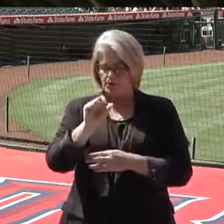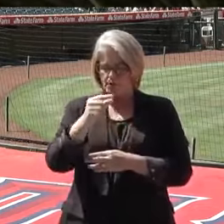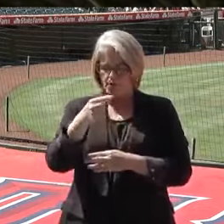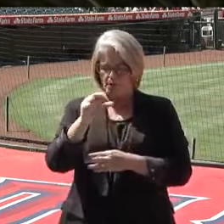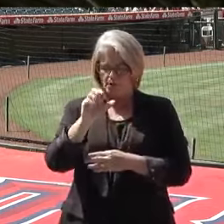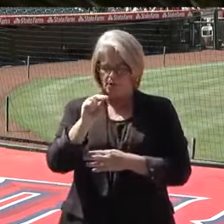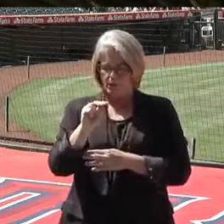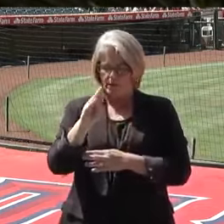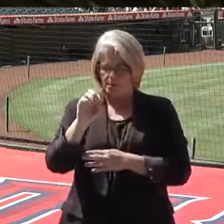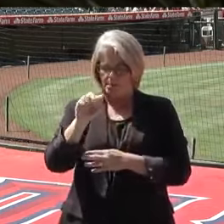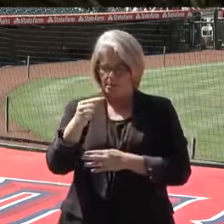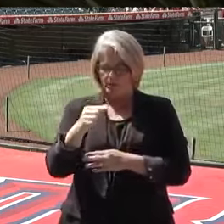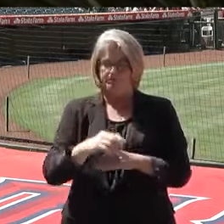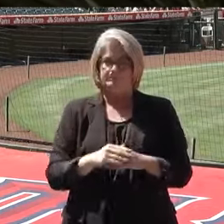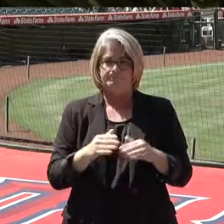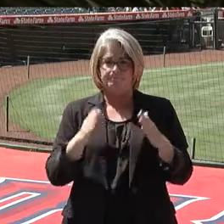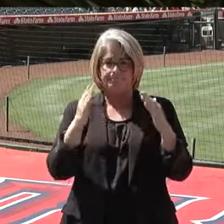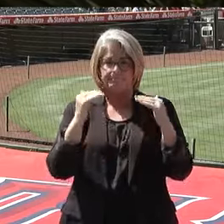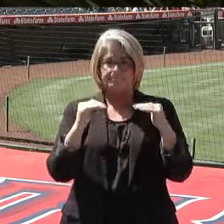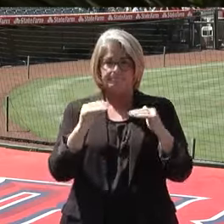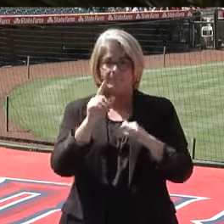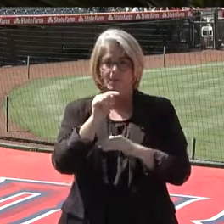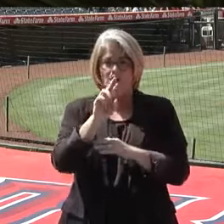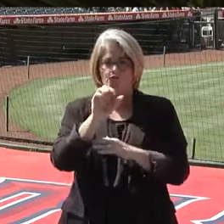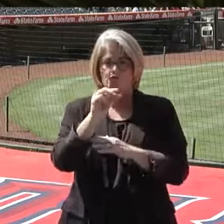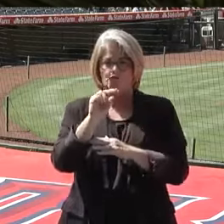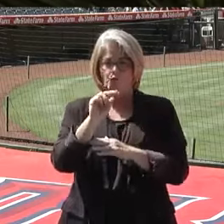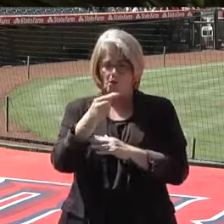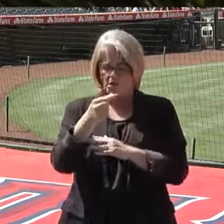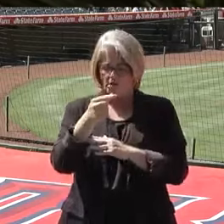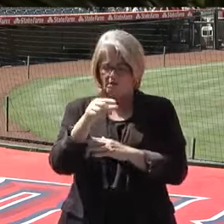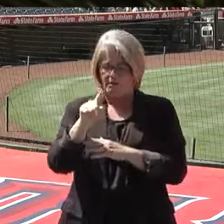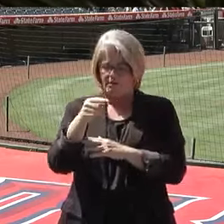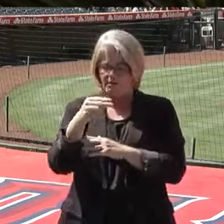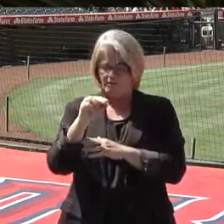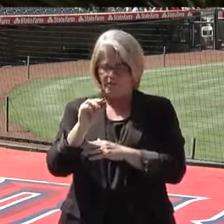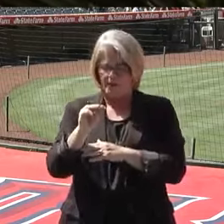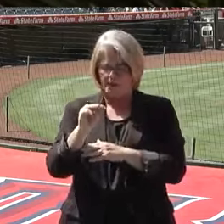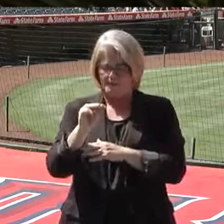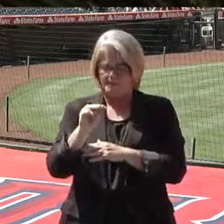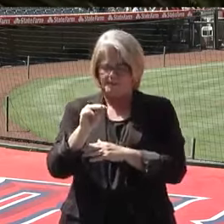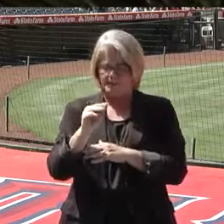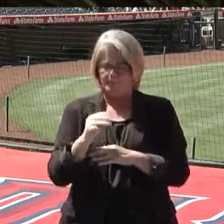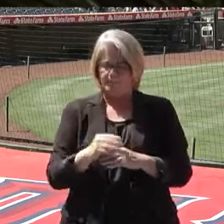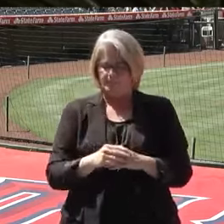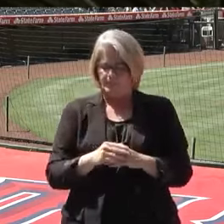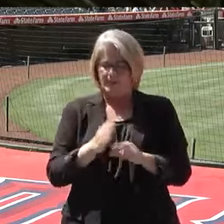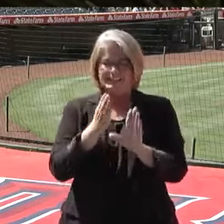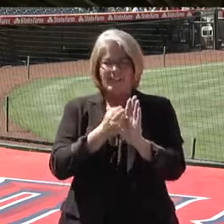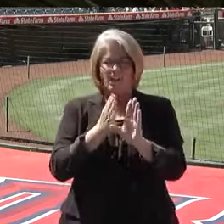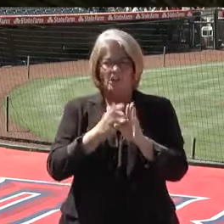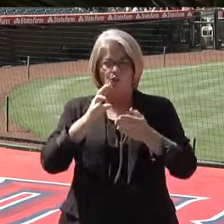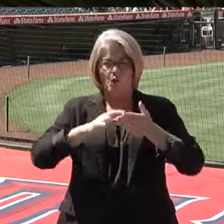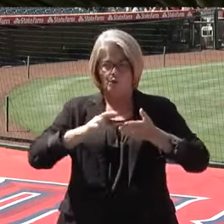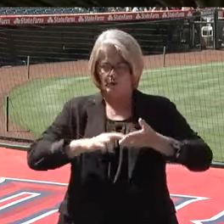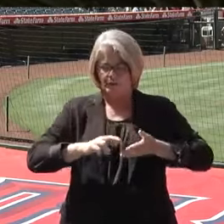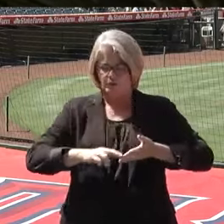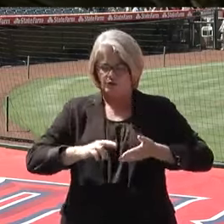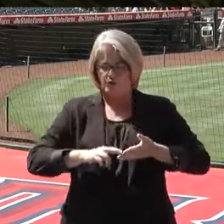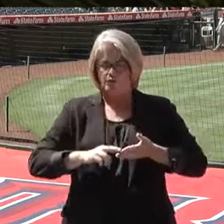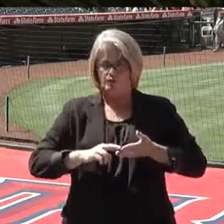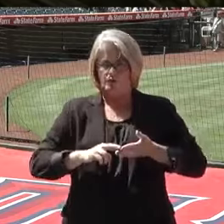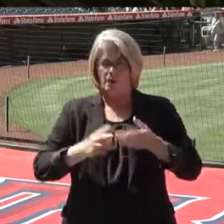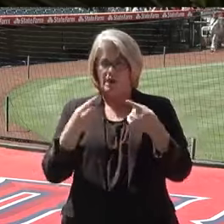And Truong Pham in Psychology, Option in Psychological Research for Effectiveness of Dual Task Training on Future